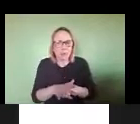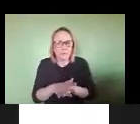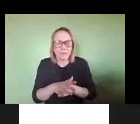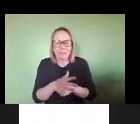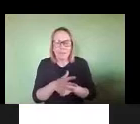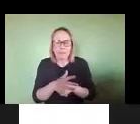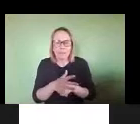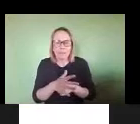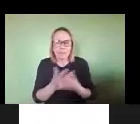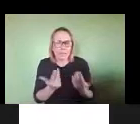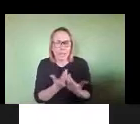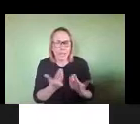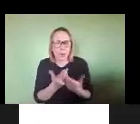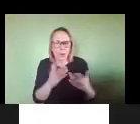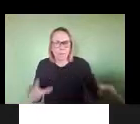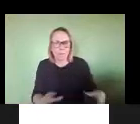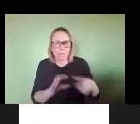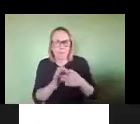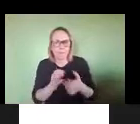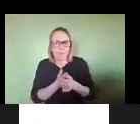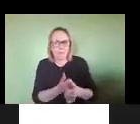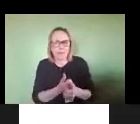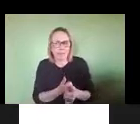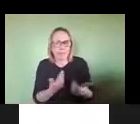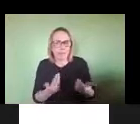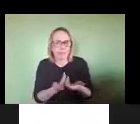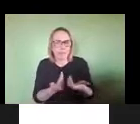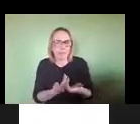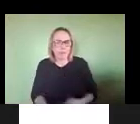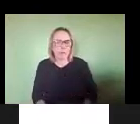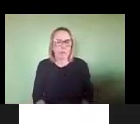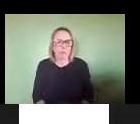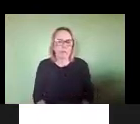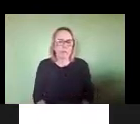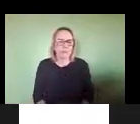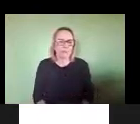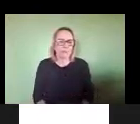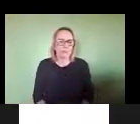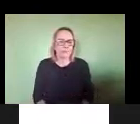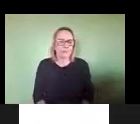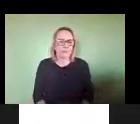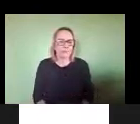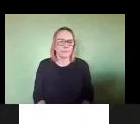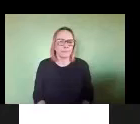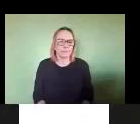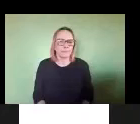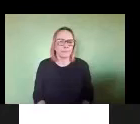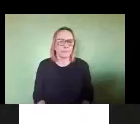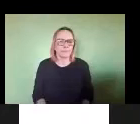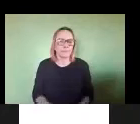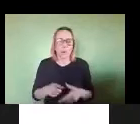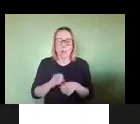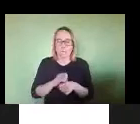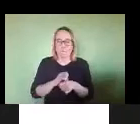equipment helped you stay connected through the COVID pandemic? the virus,